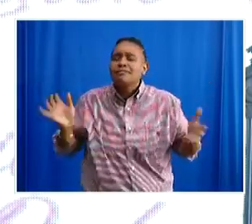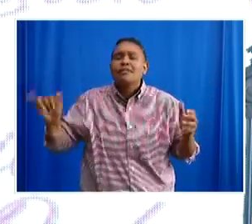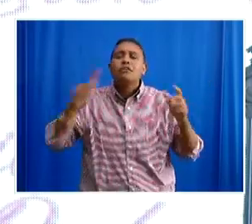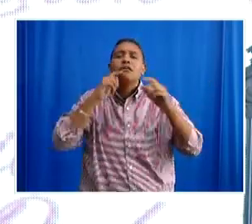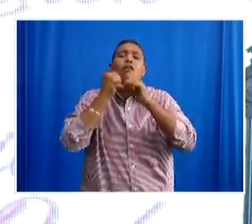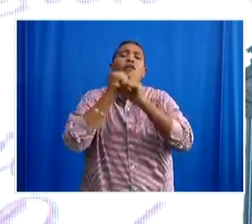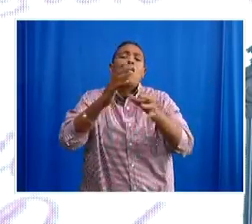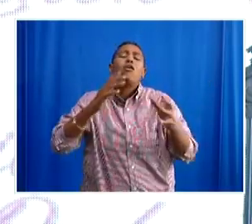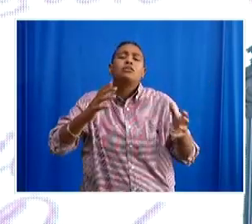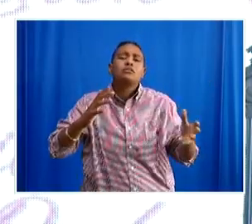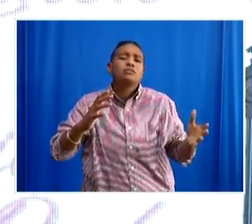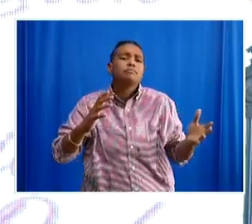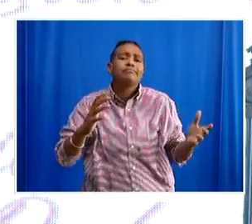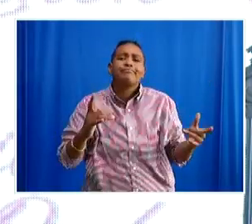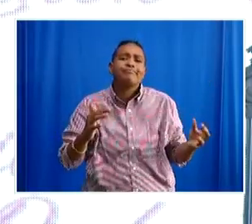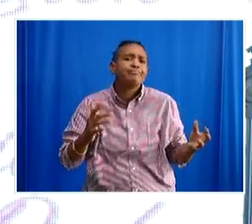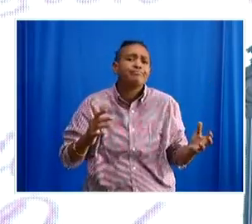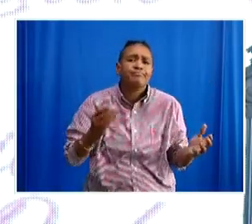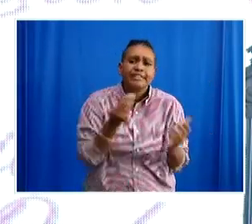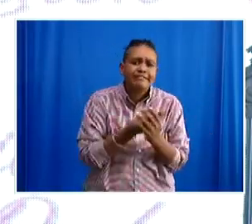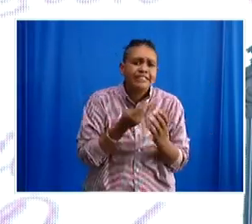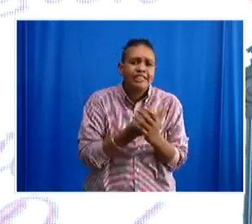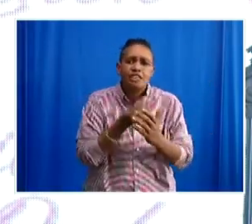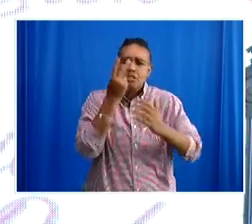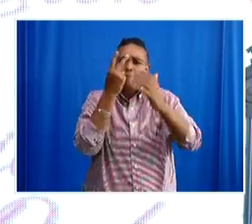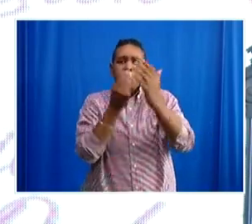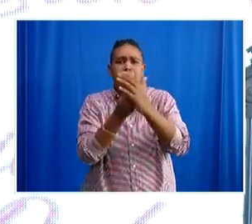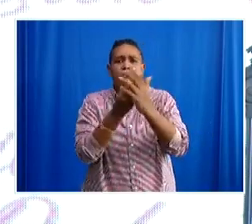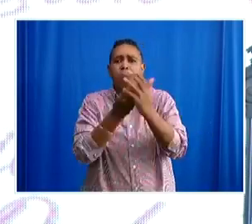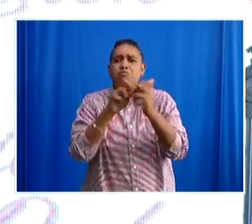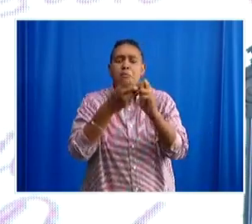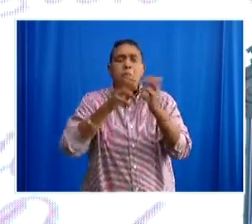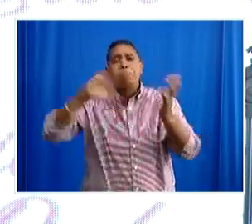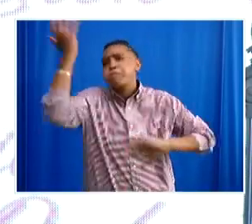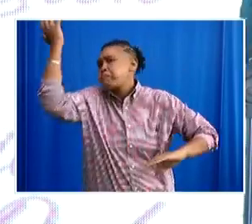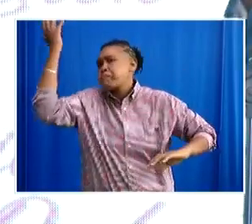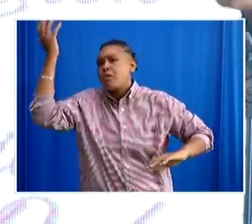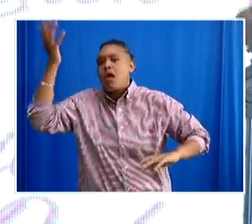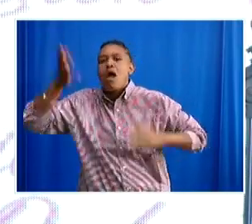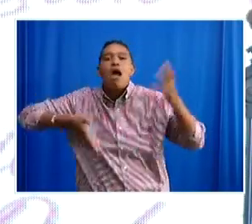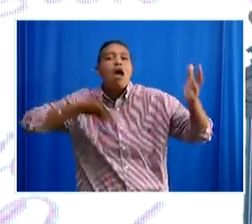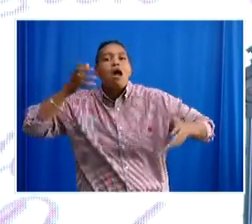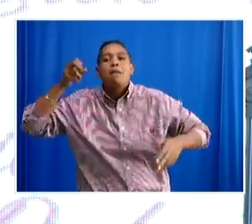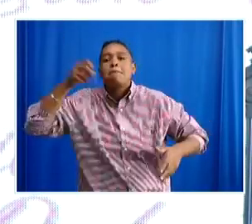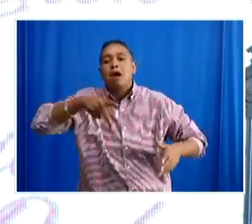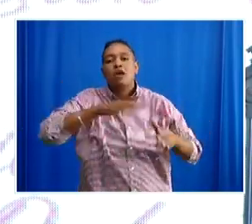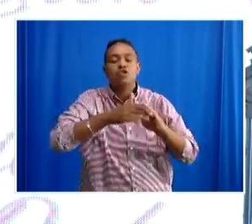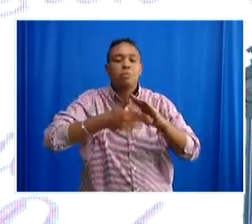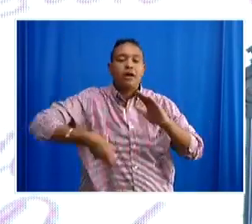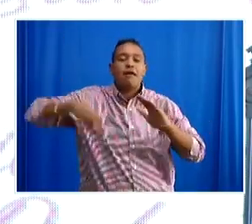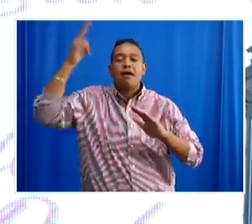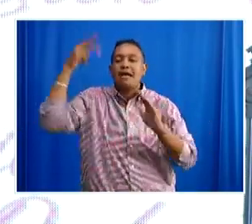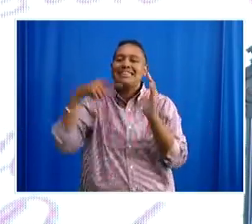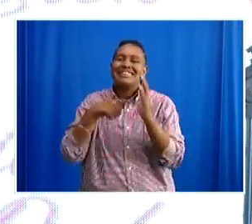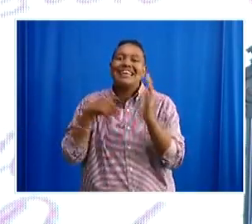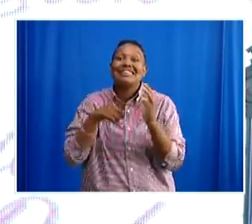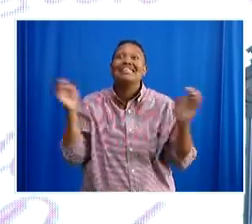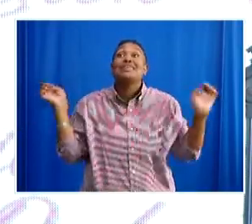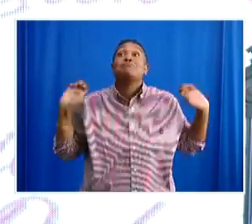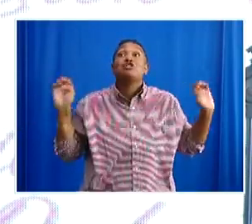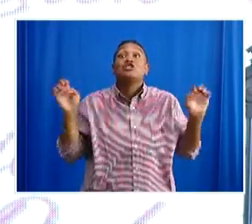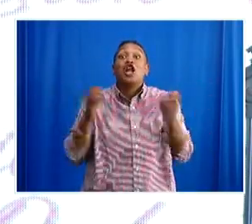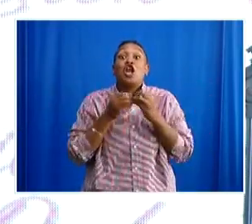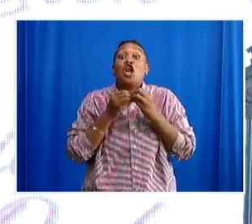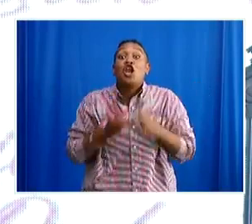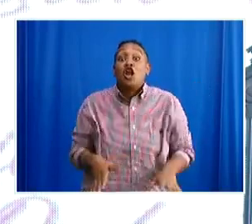derail our fiscal trajectory and land us back into high debt. Emergency losses are those